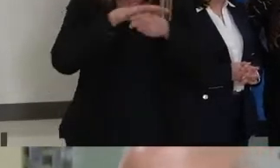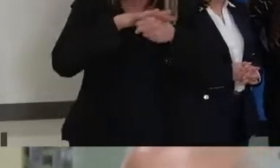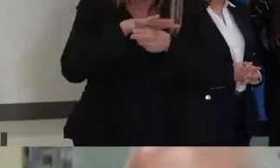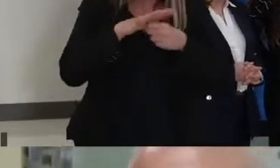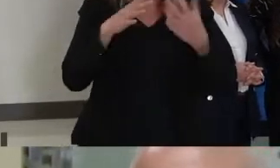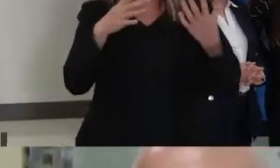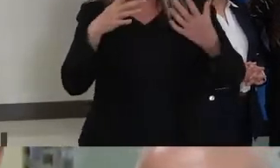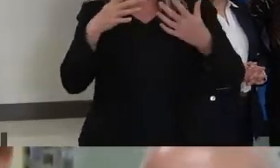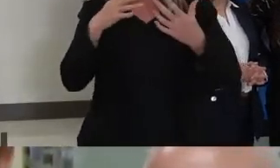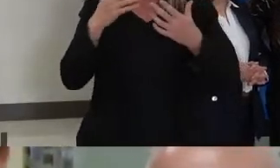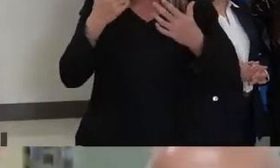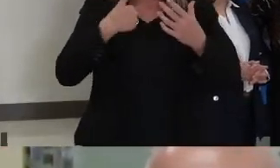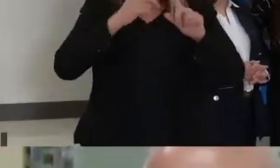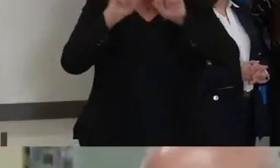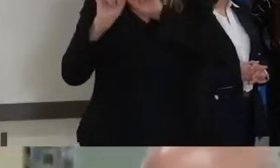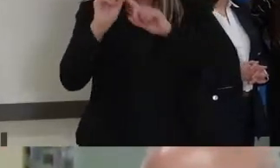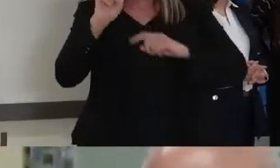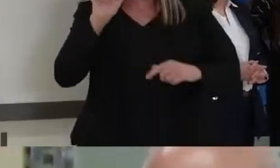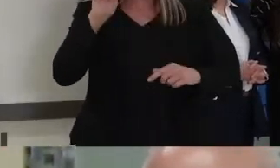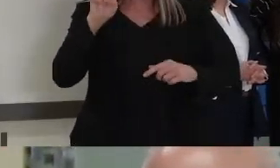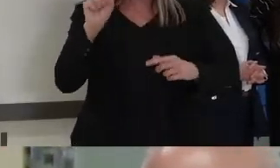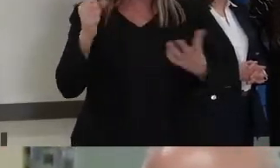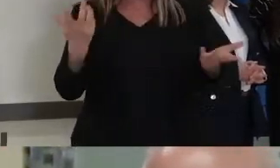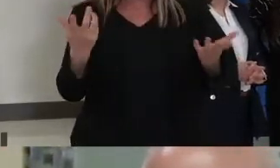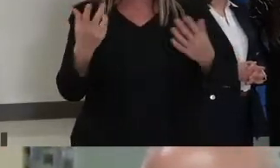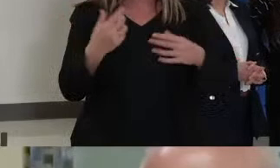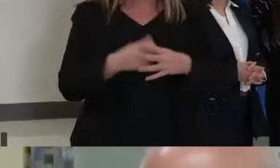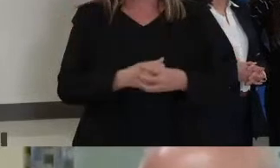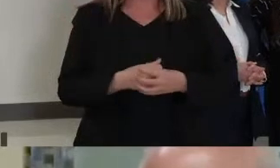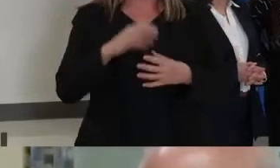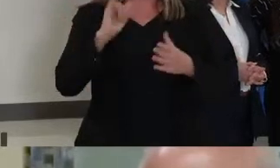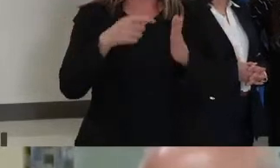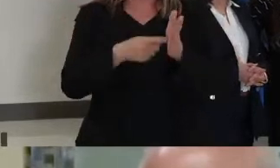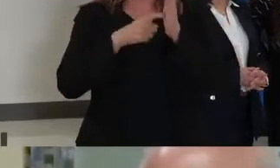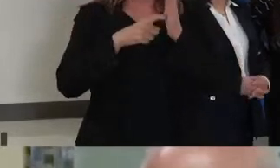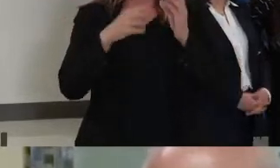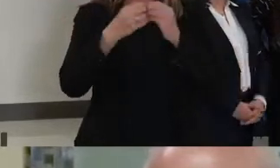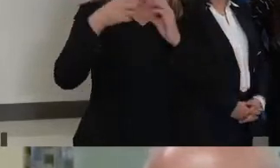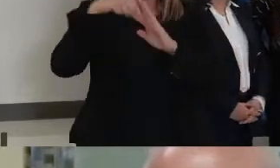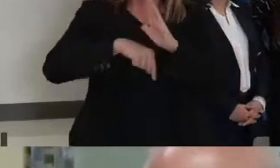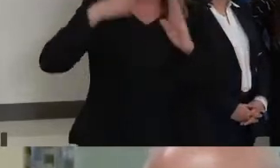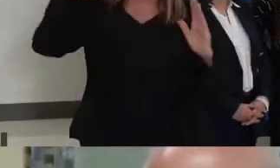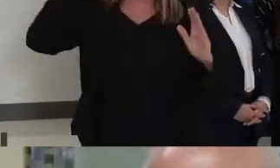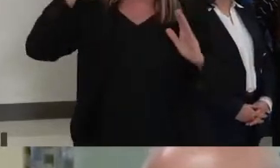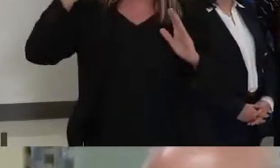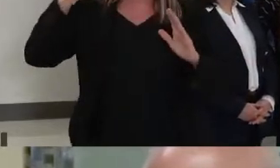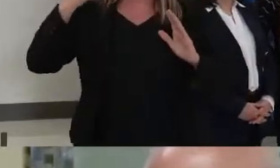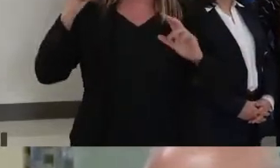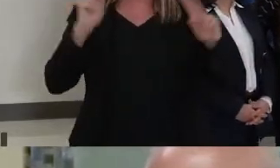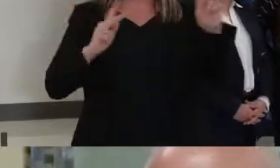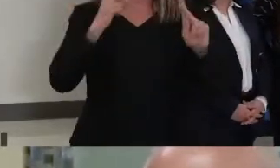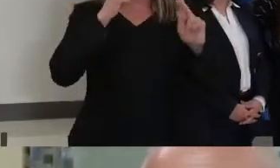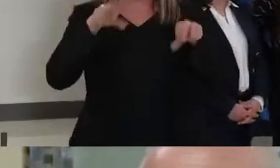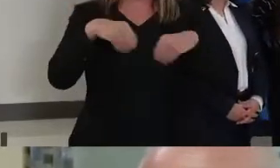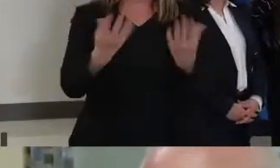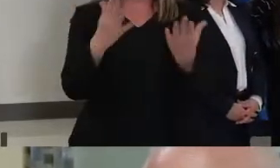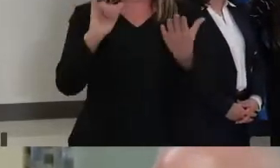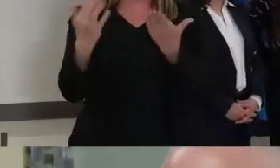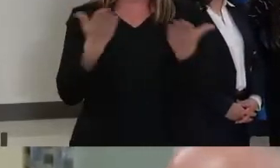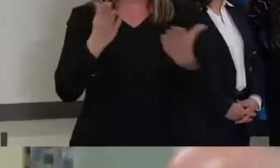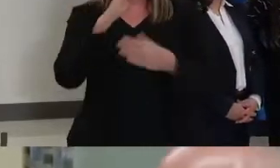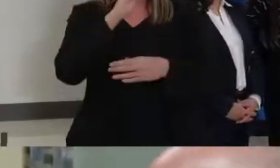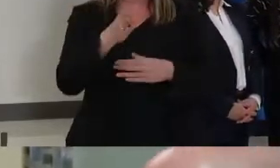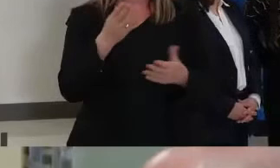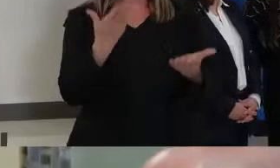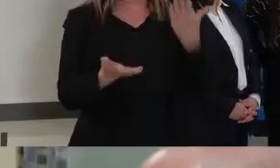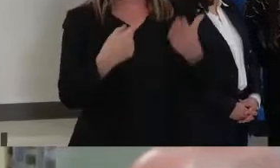is resourced differently. And that requires then a deeper understanding of the people that are delivering those services directly.